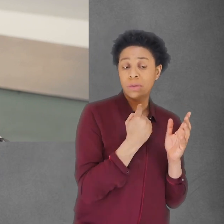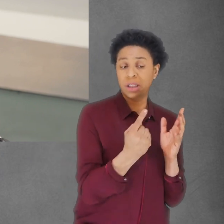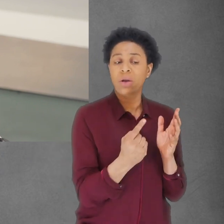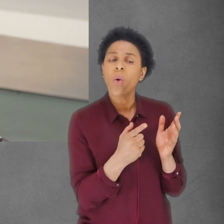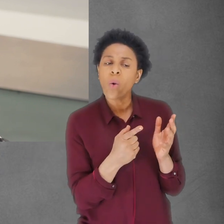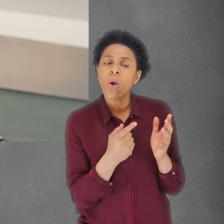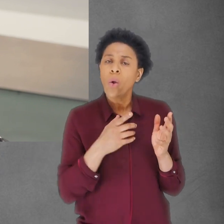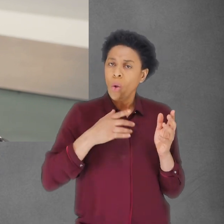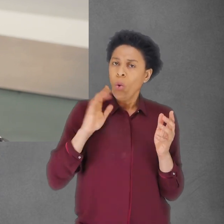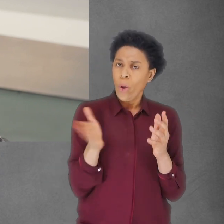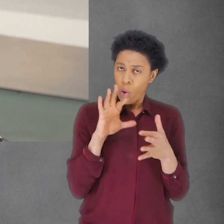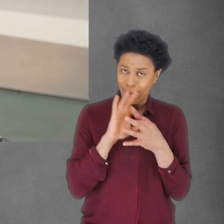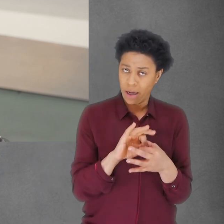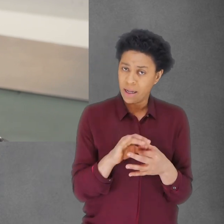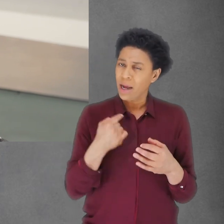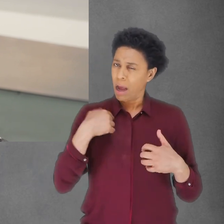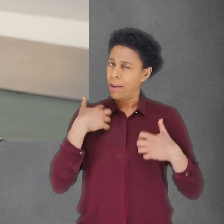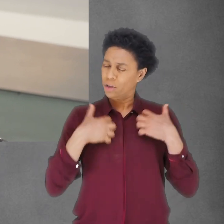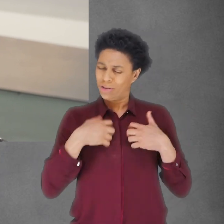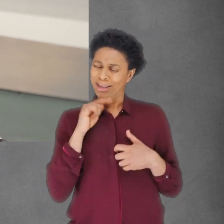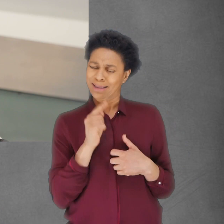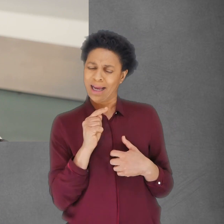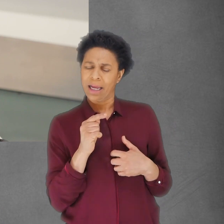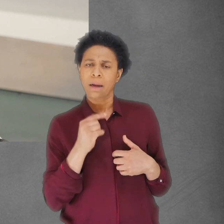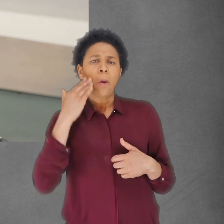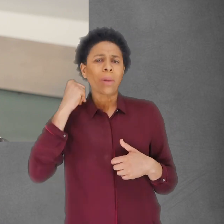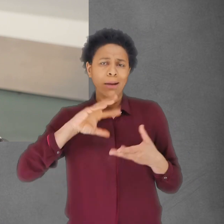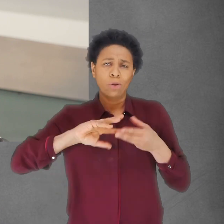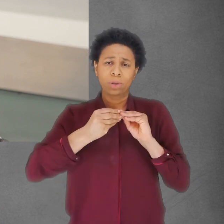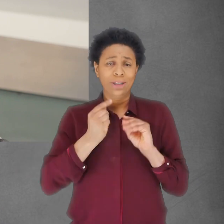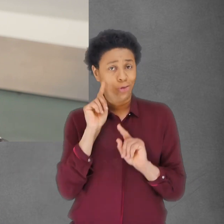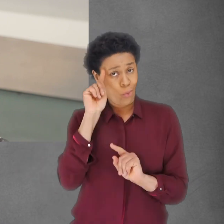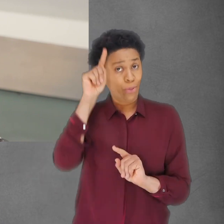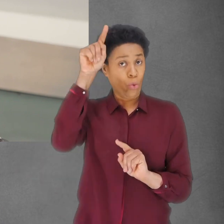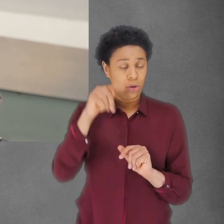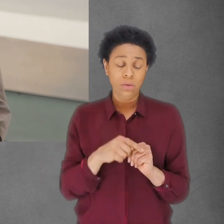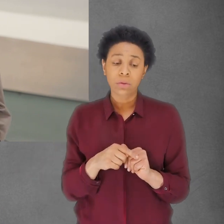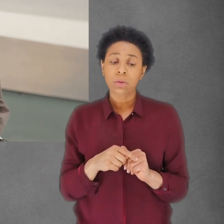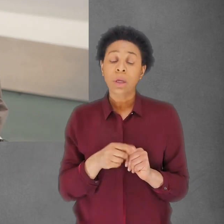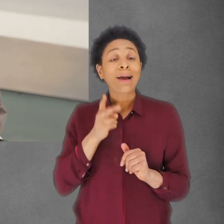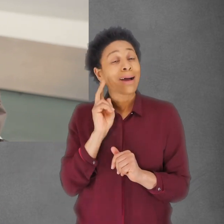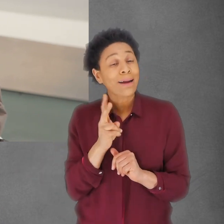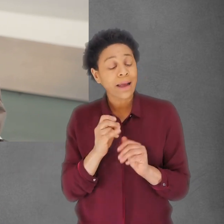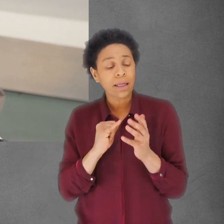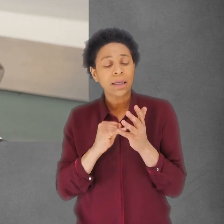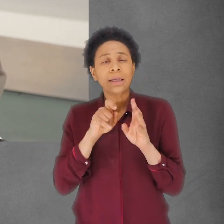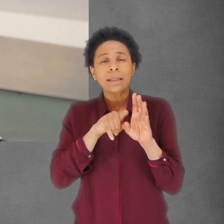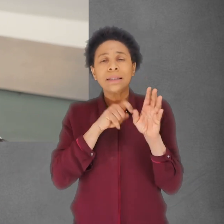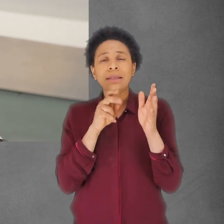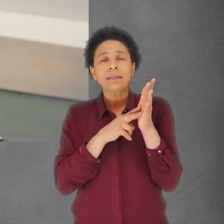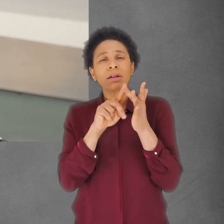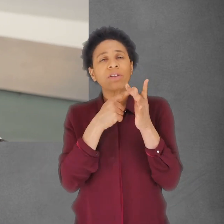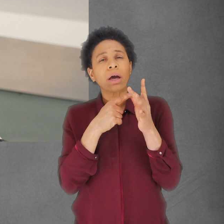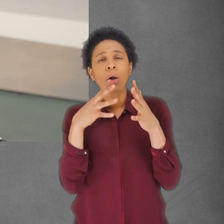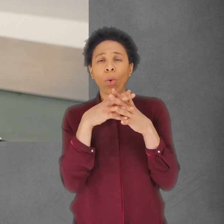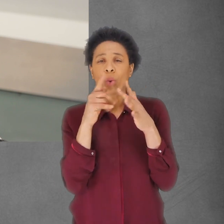interested in what I call Black compositional thought, right? And that is, again, Sylvia Winters, how do we